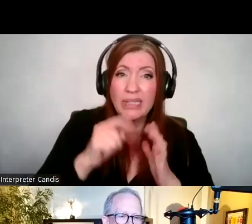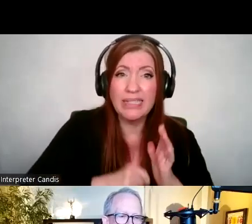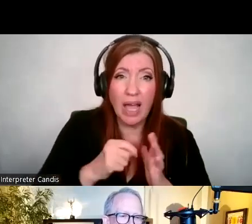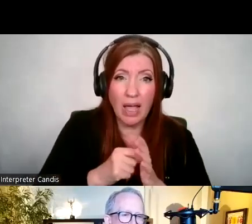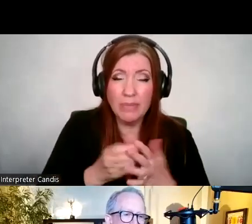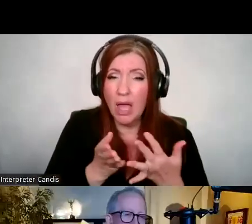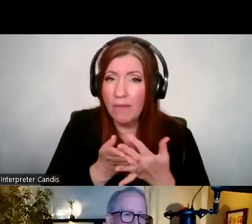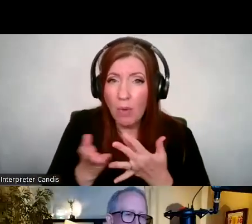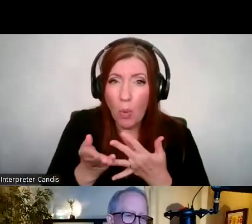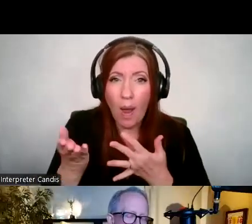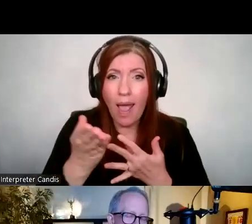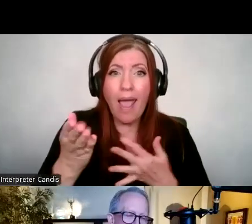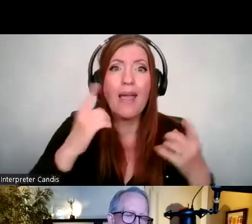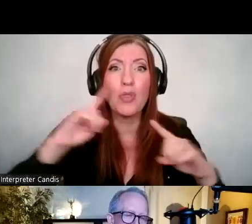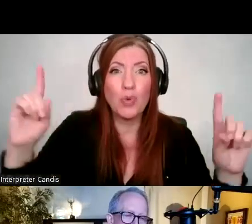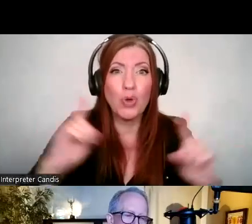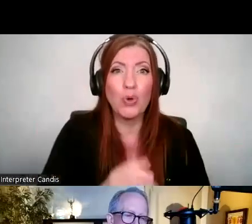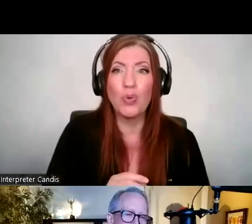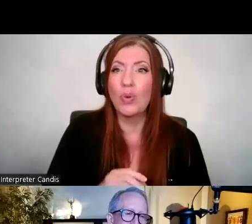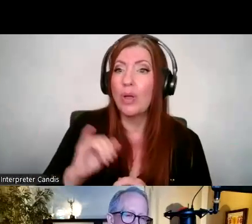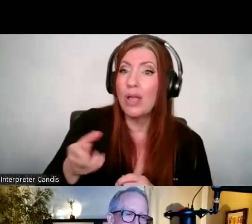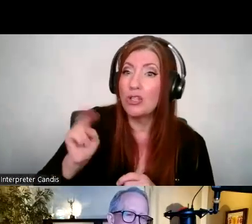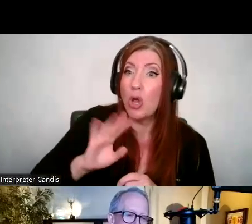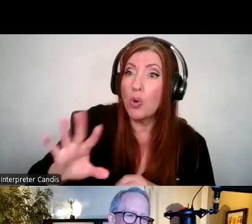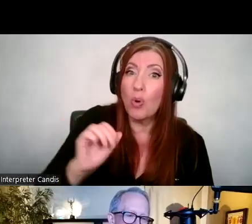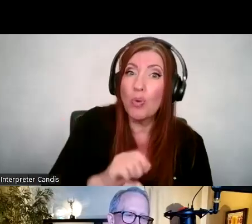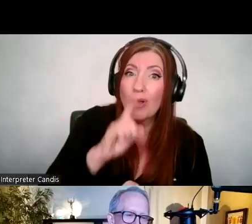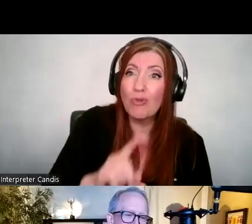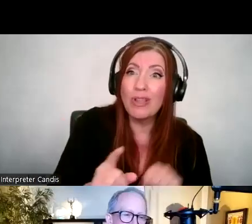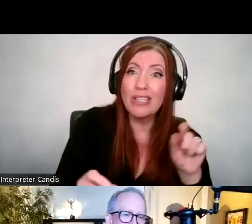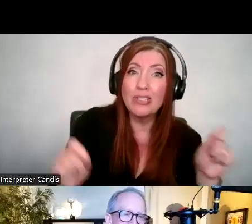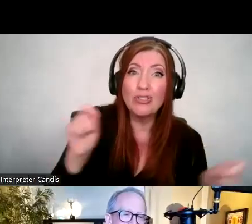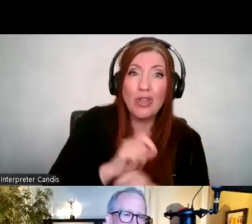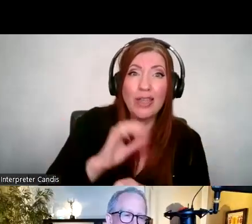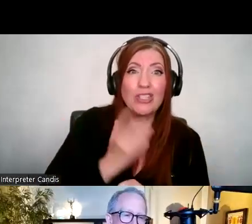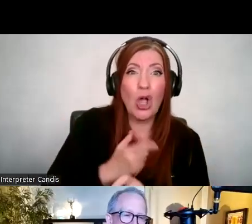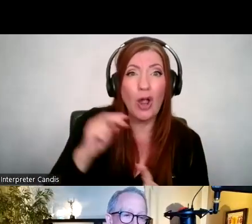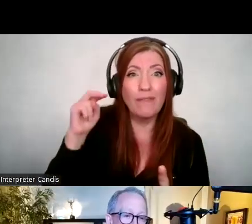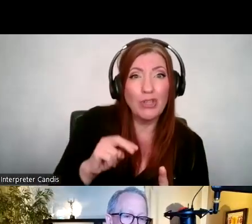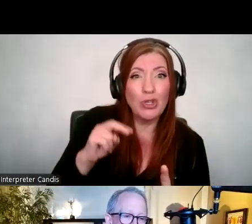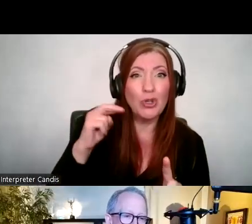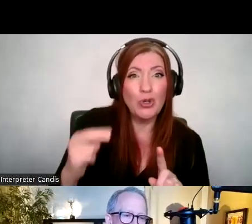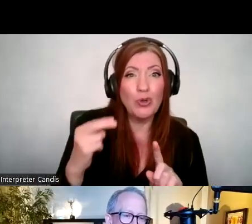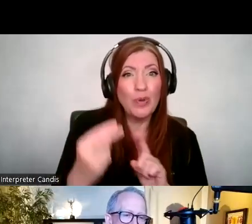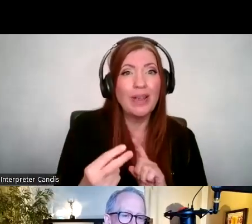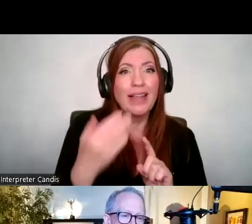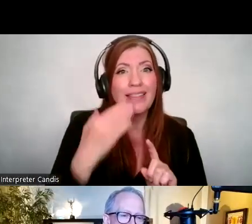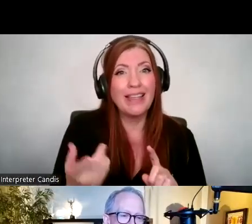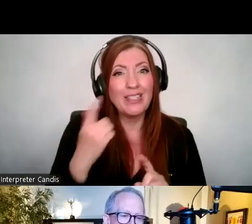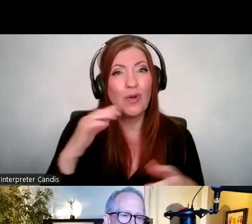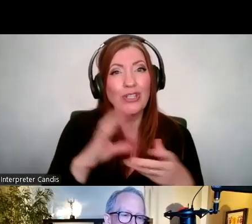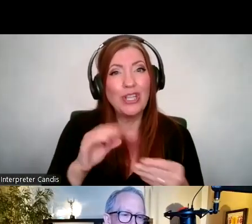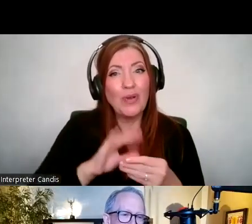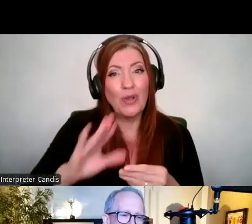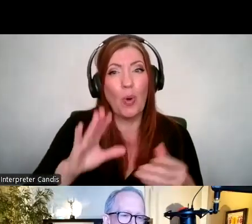John, this work is really transforming our views, and thanks so much for sharing your story and these,